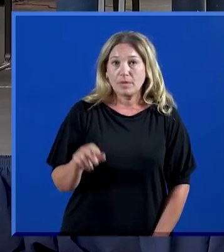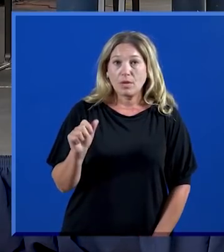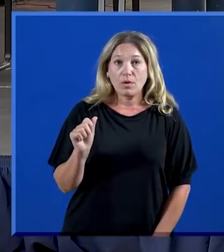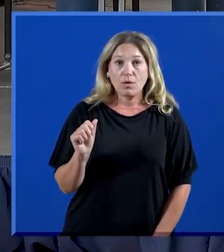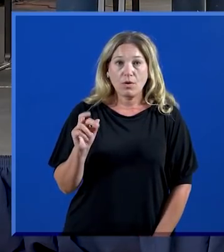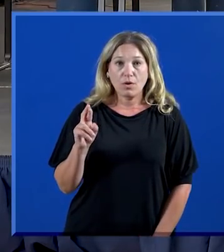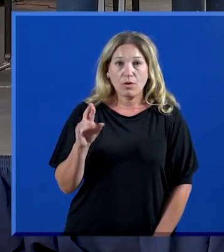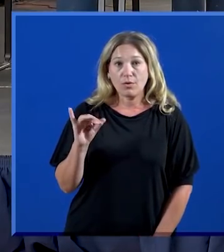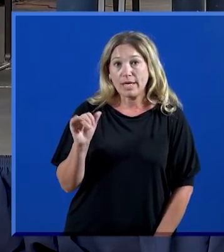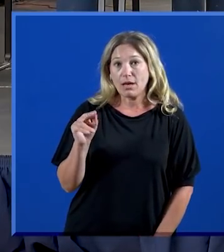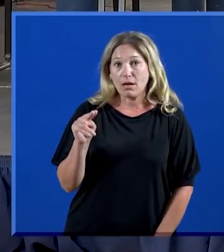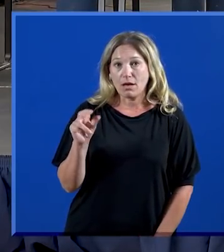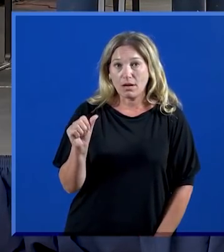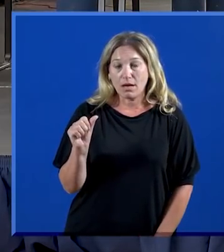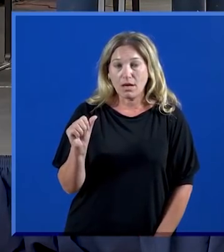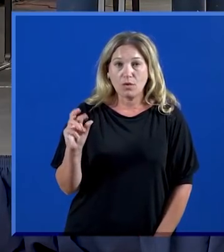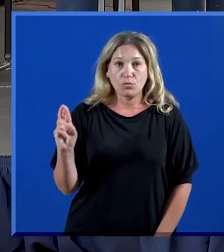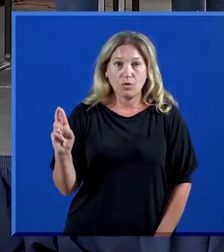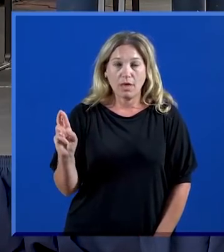Ariana Roth.